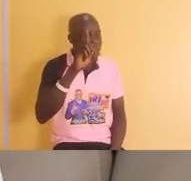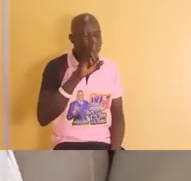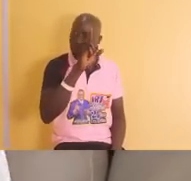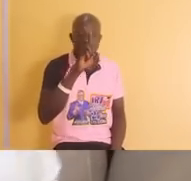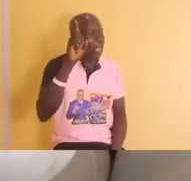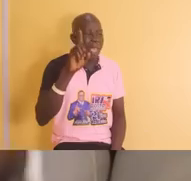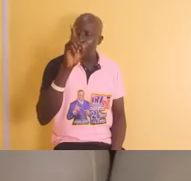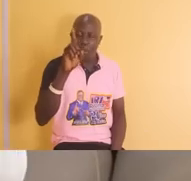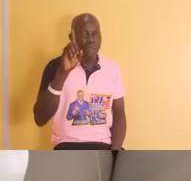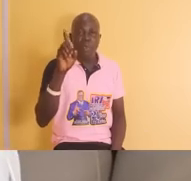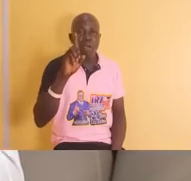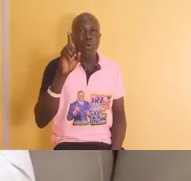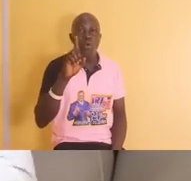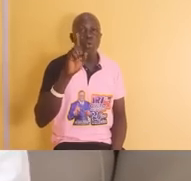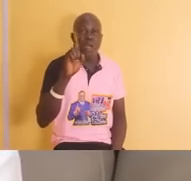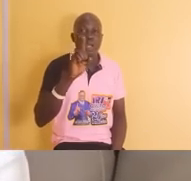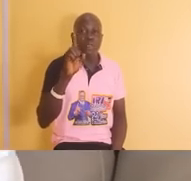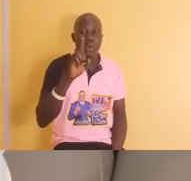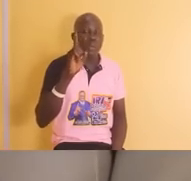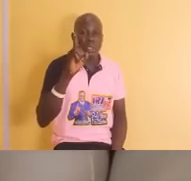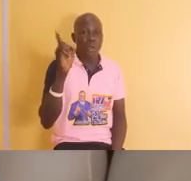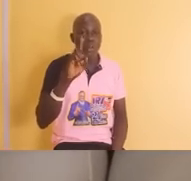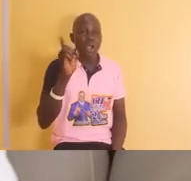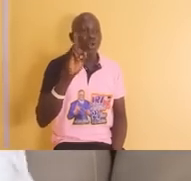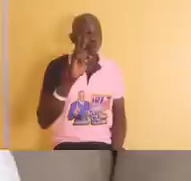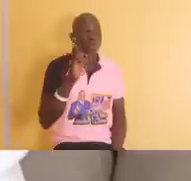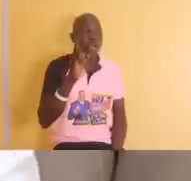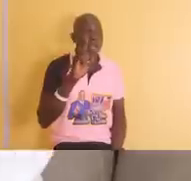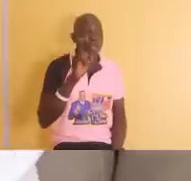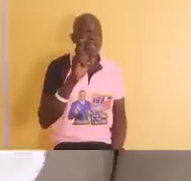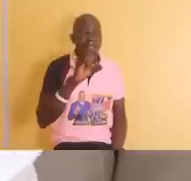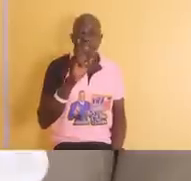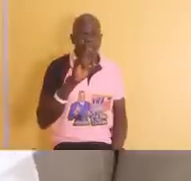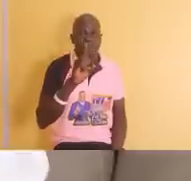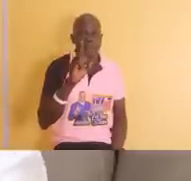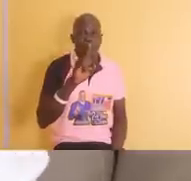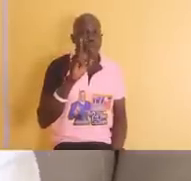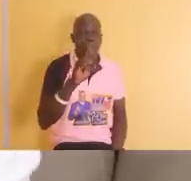o go jesu emi mo yeah